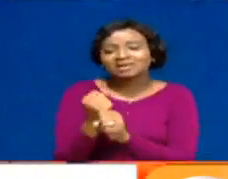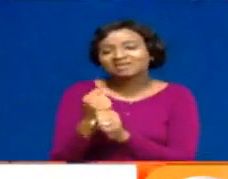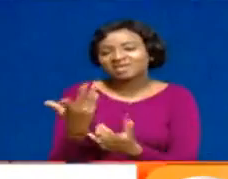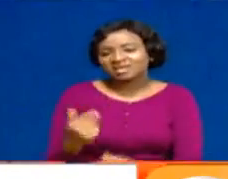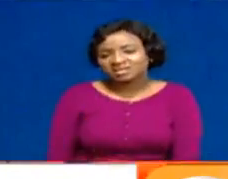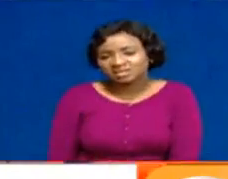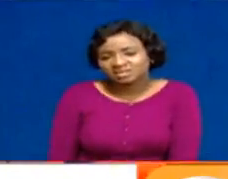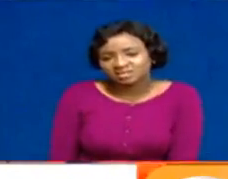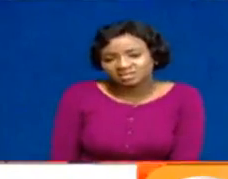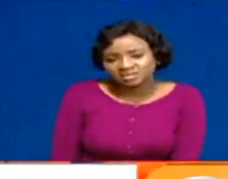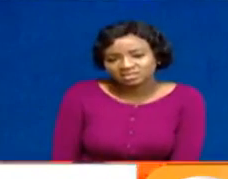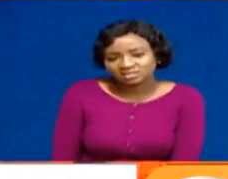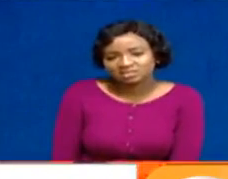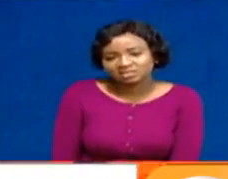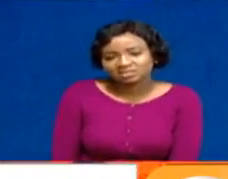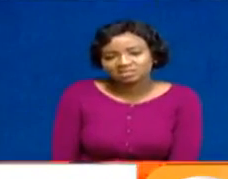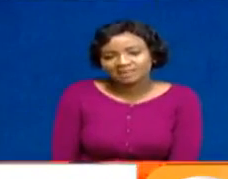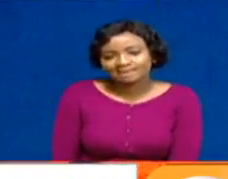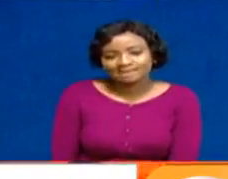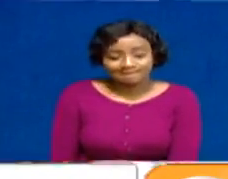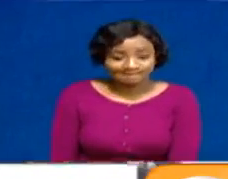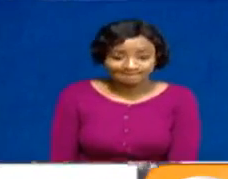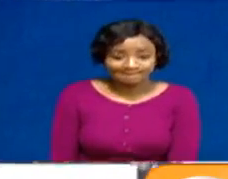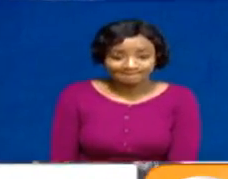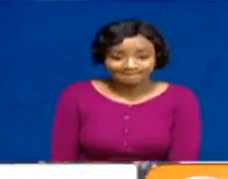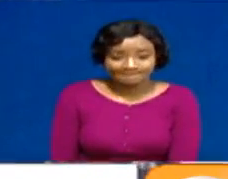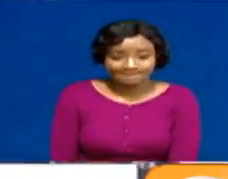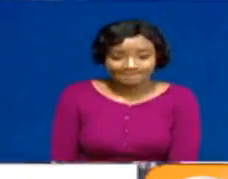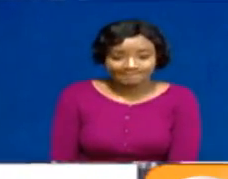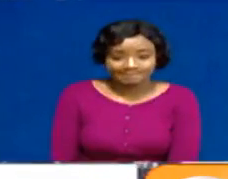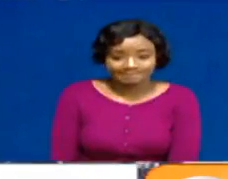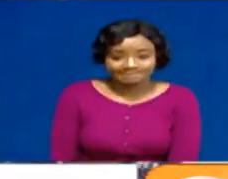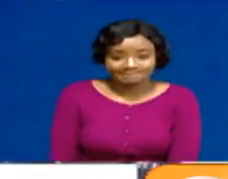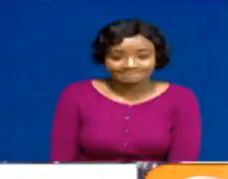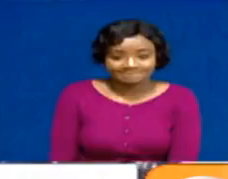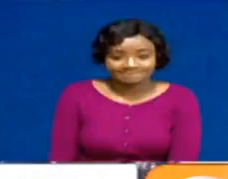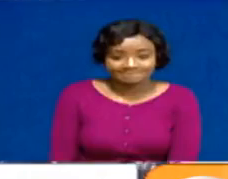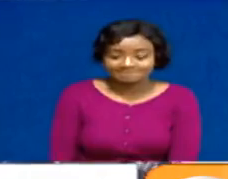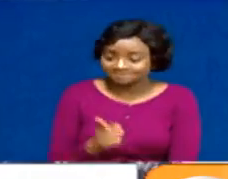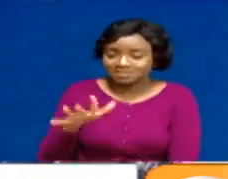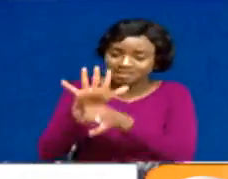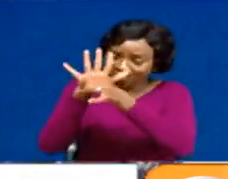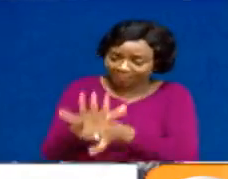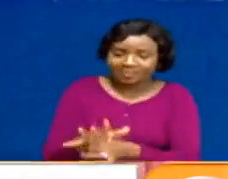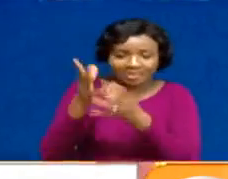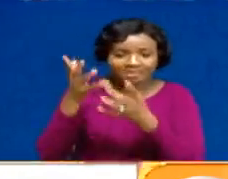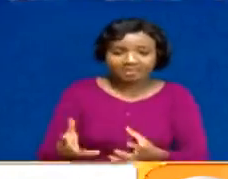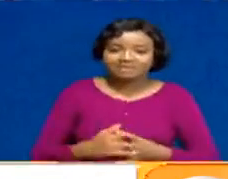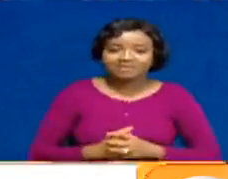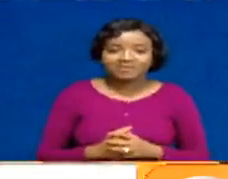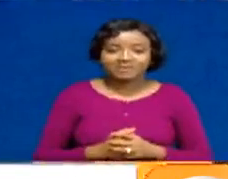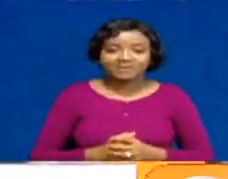ati akae siku 45 ama alipe 3 million ama utakuja kumvunjia, hiyo ni unyanyasaji wa hali ya juu.